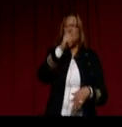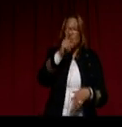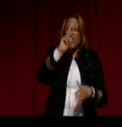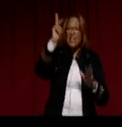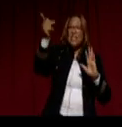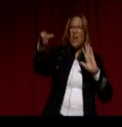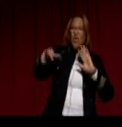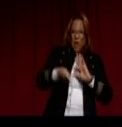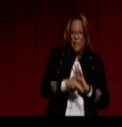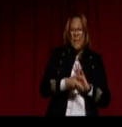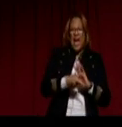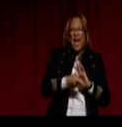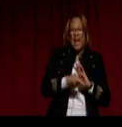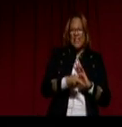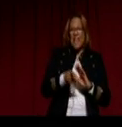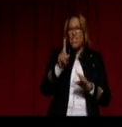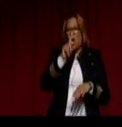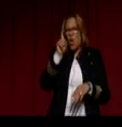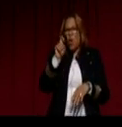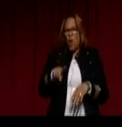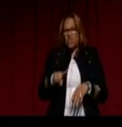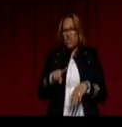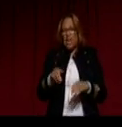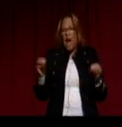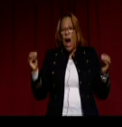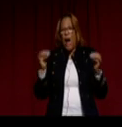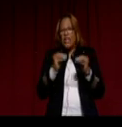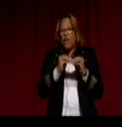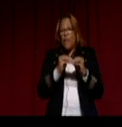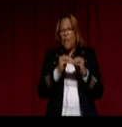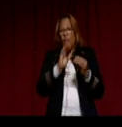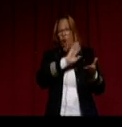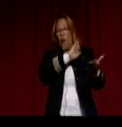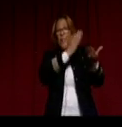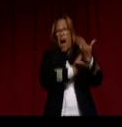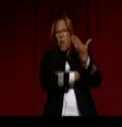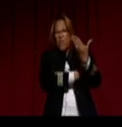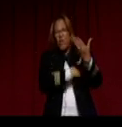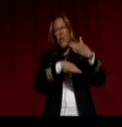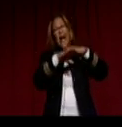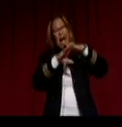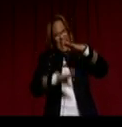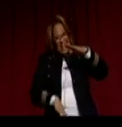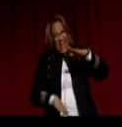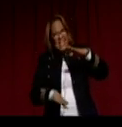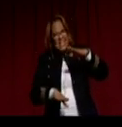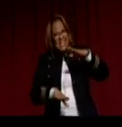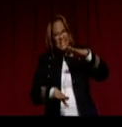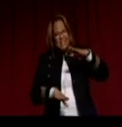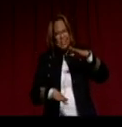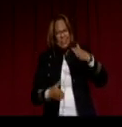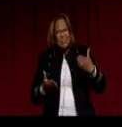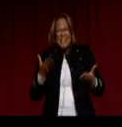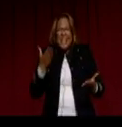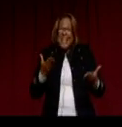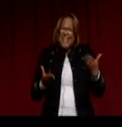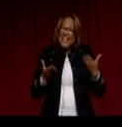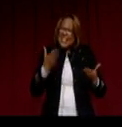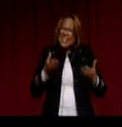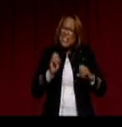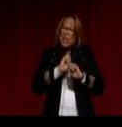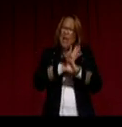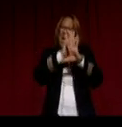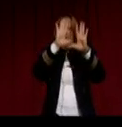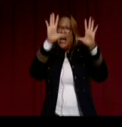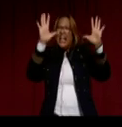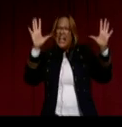big question is, does it come back more powerful or less powerful? Yeah. And there doesn't seem to be a clear pattern